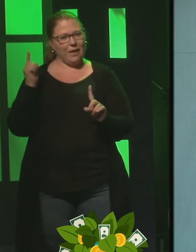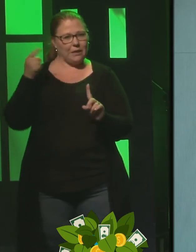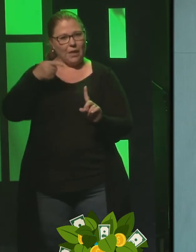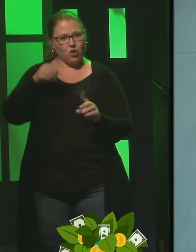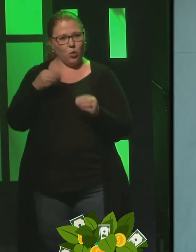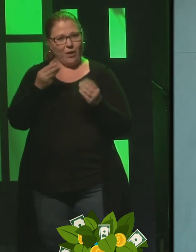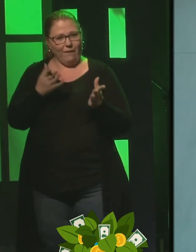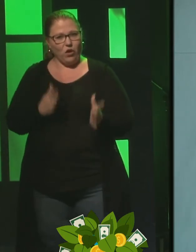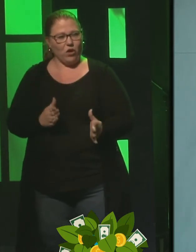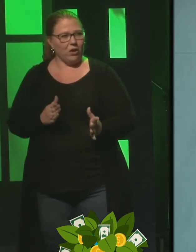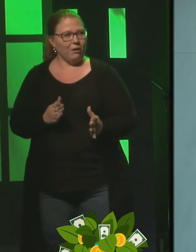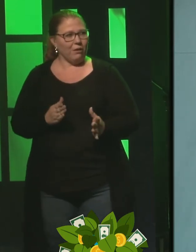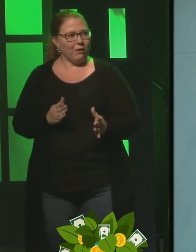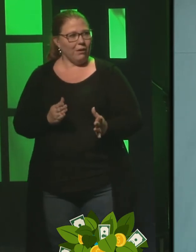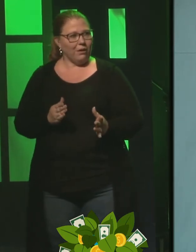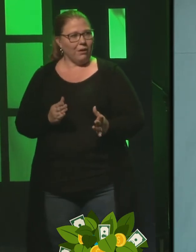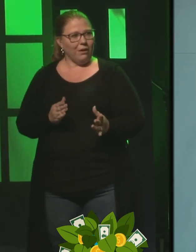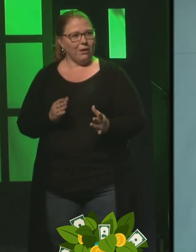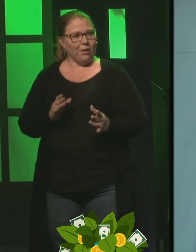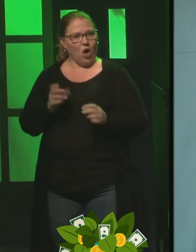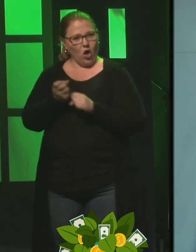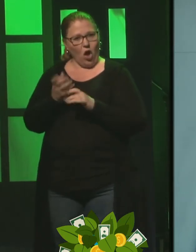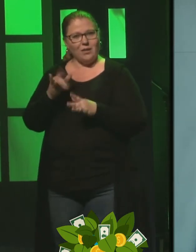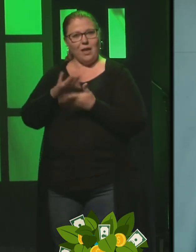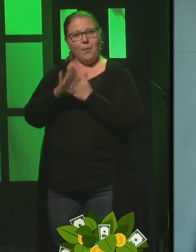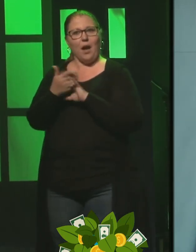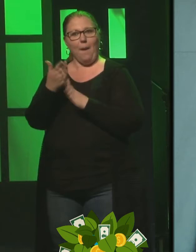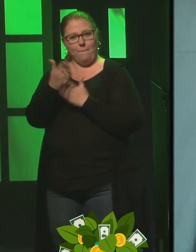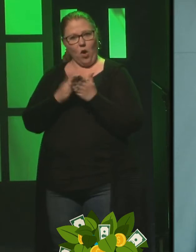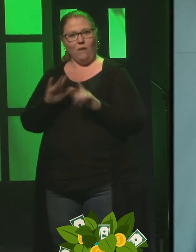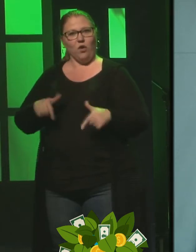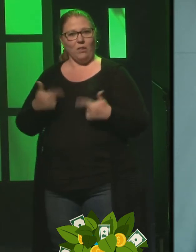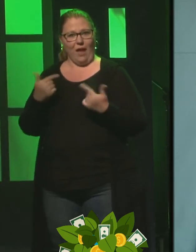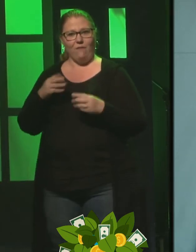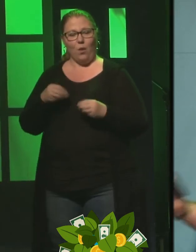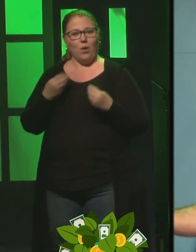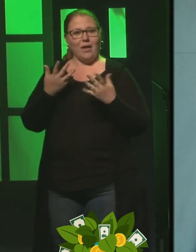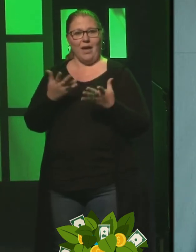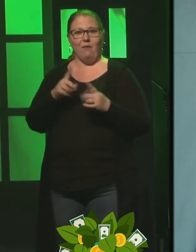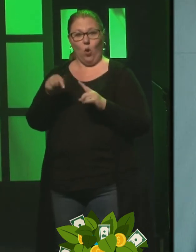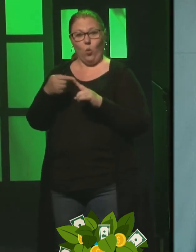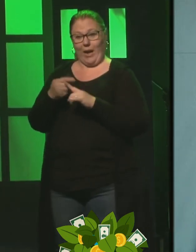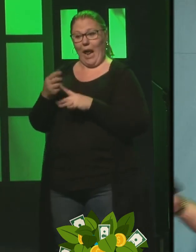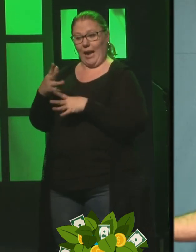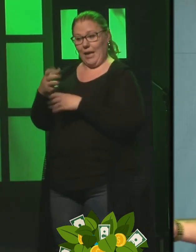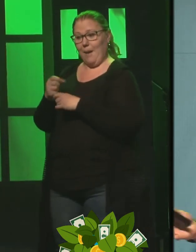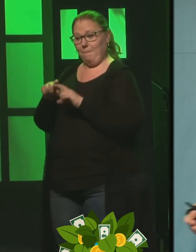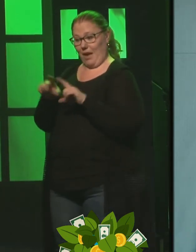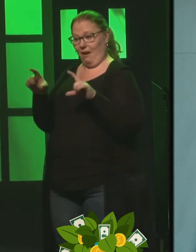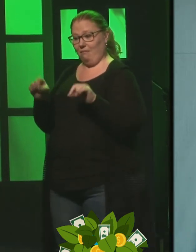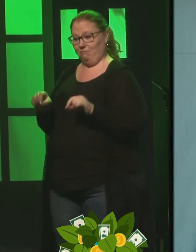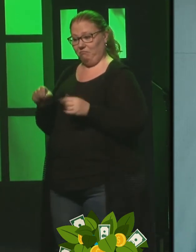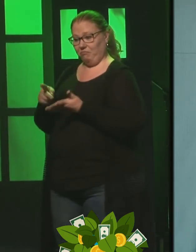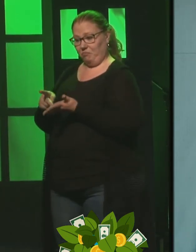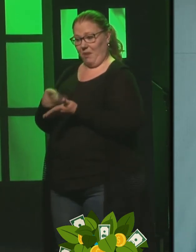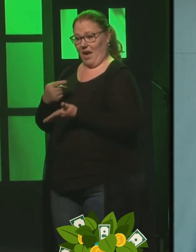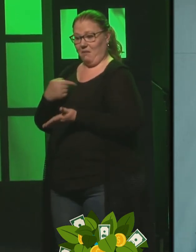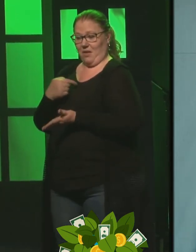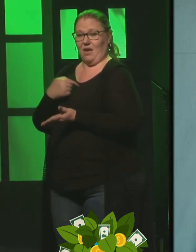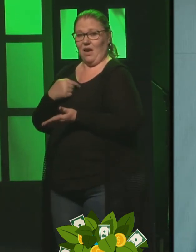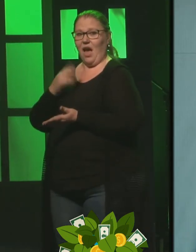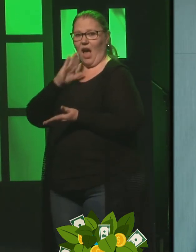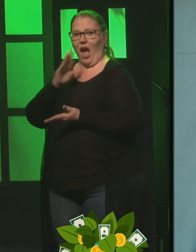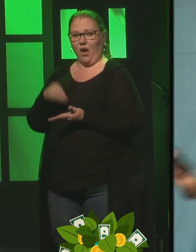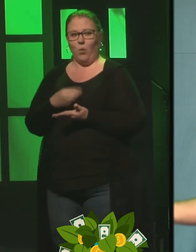giver. So make it as a part of your life. I'm going to give, whenever I get paid, an intentional gift. And that might be a